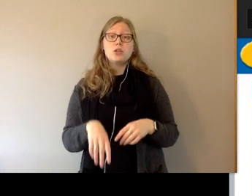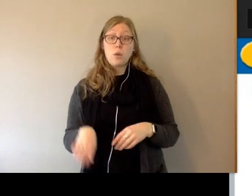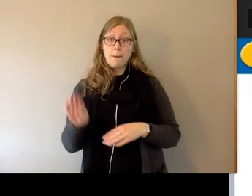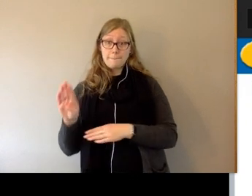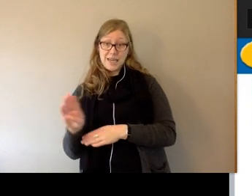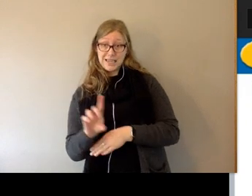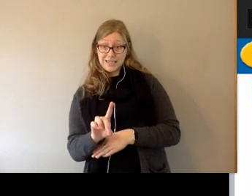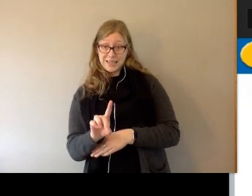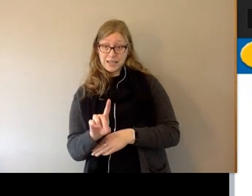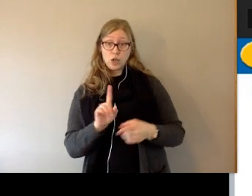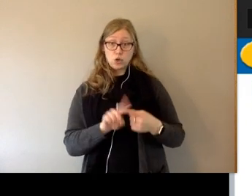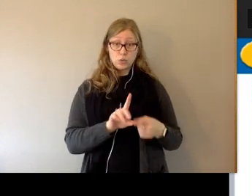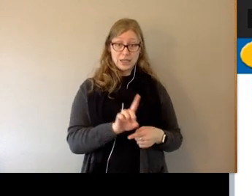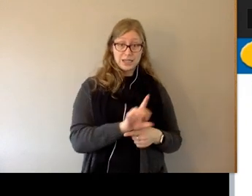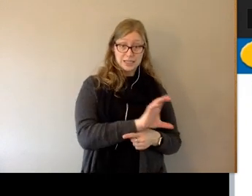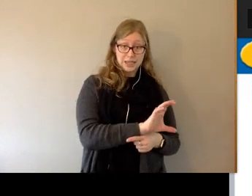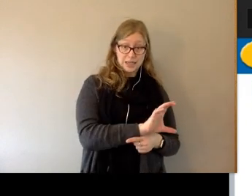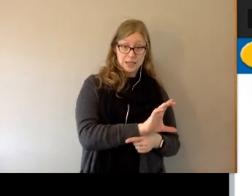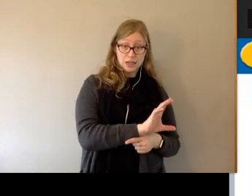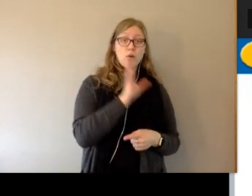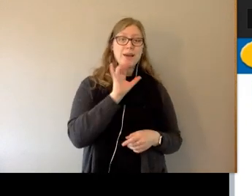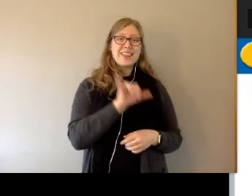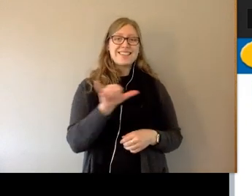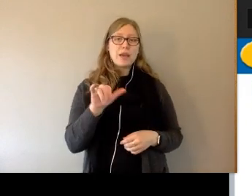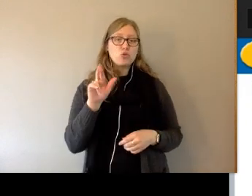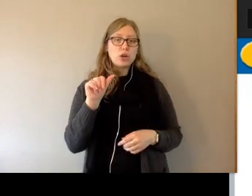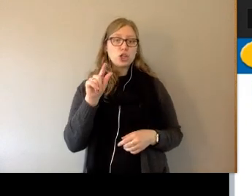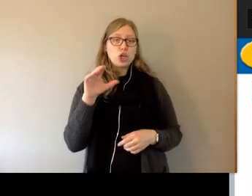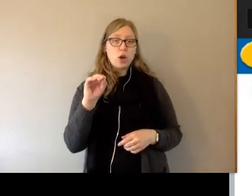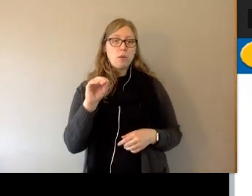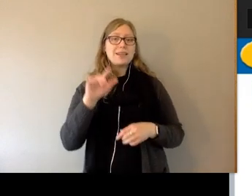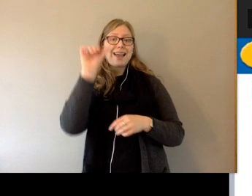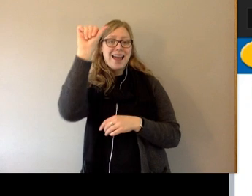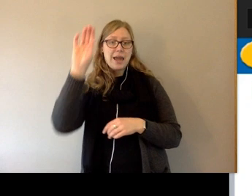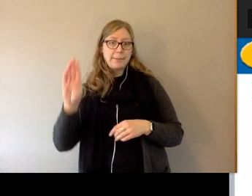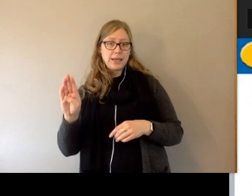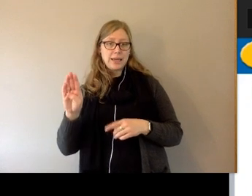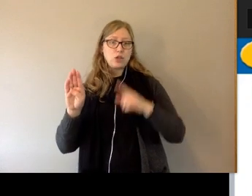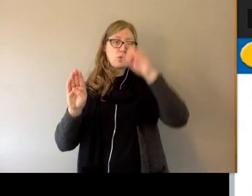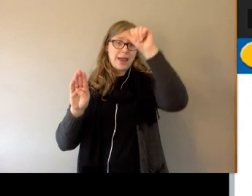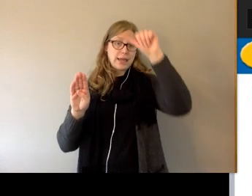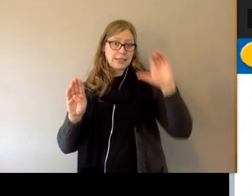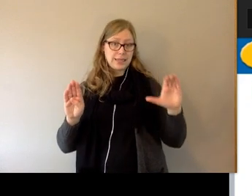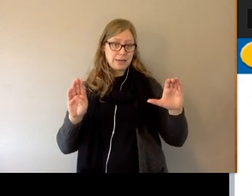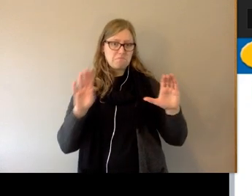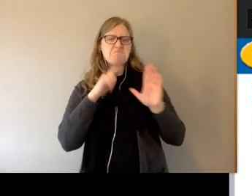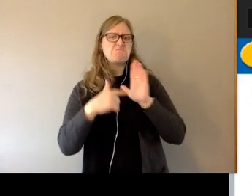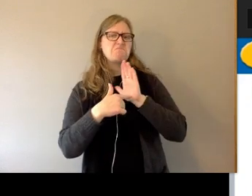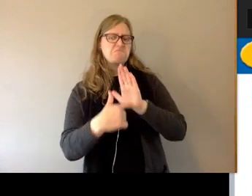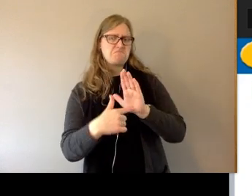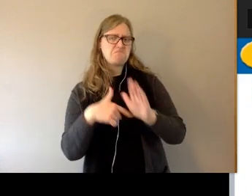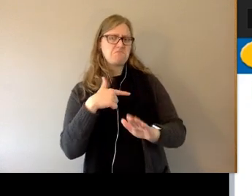as AB to AC. So let me set up an example. So here we have